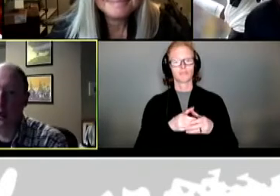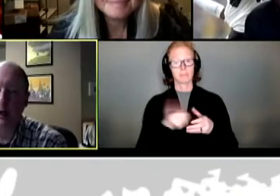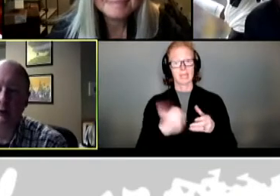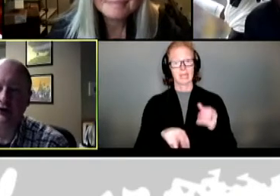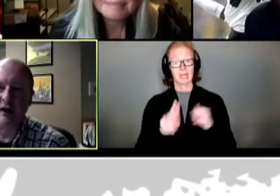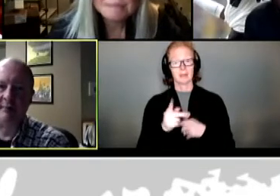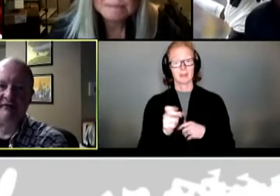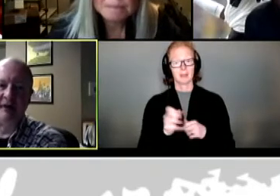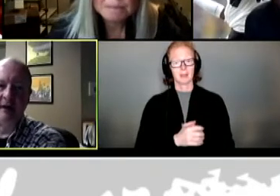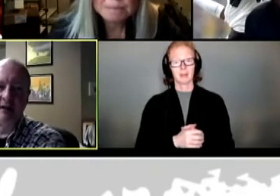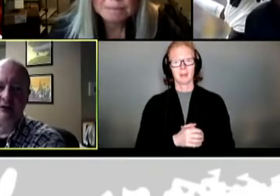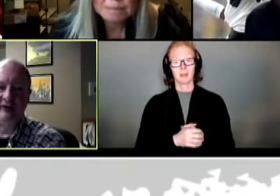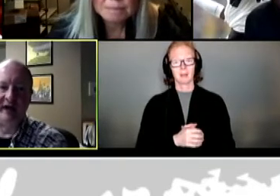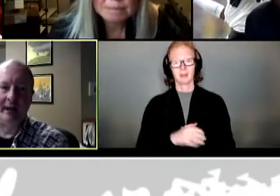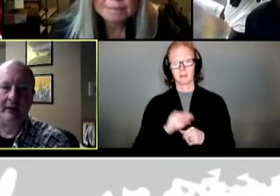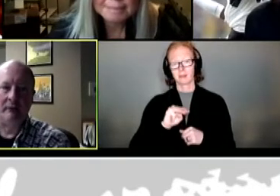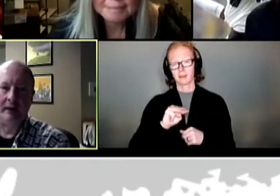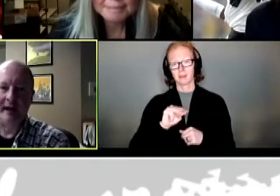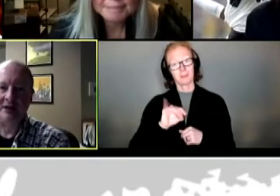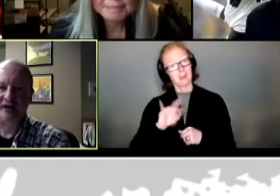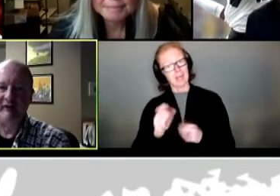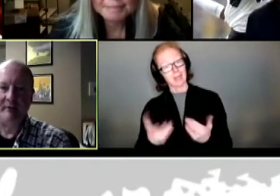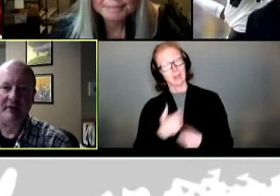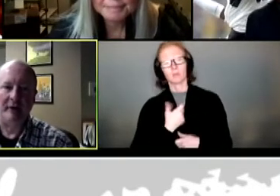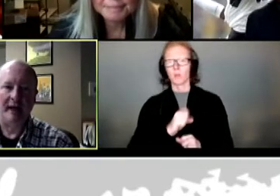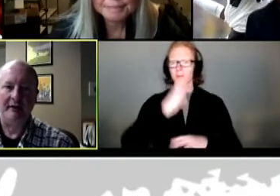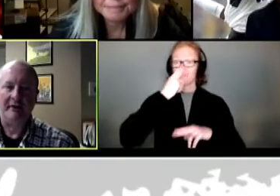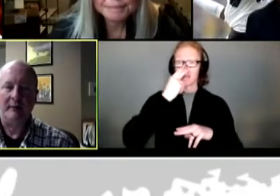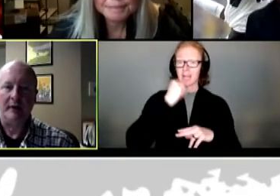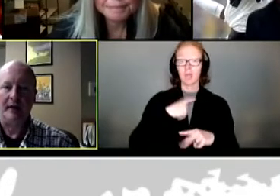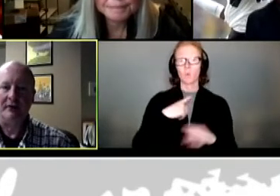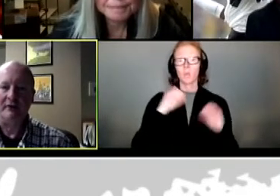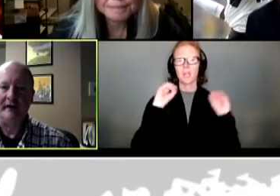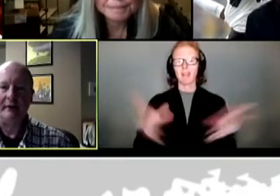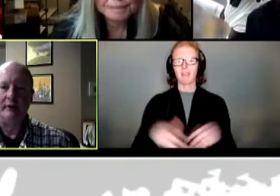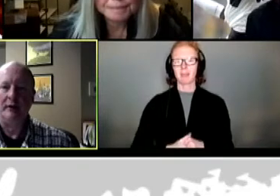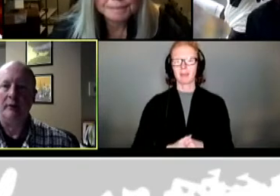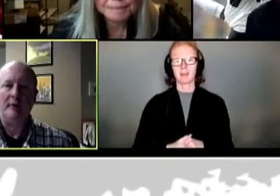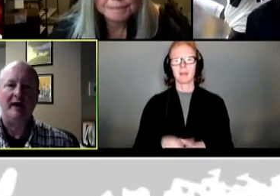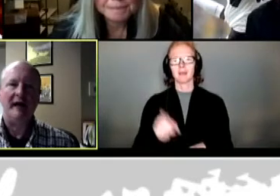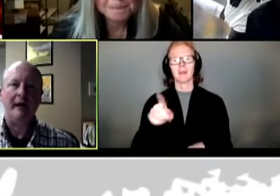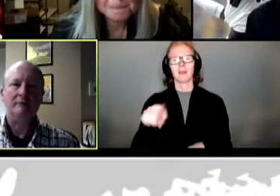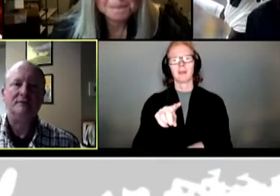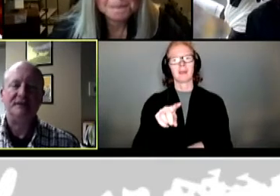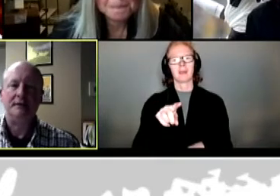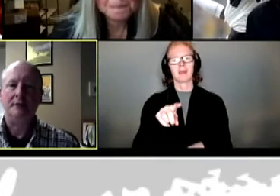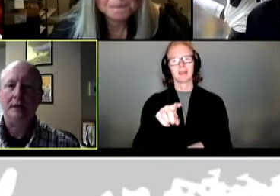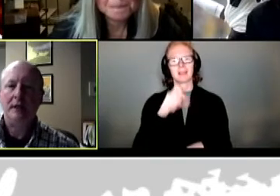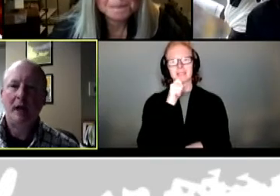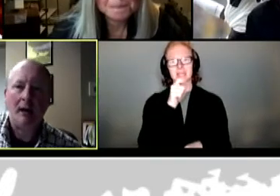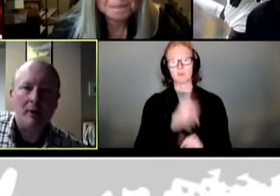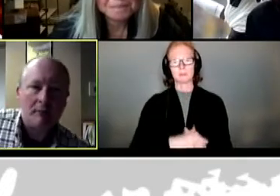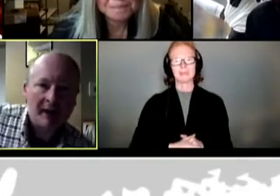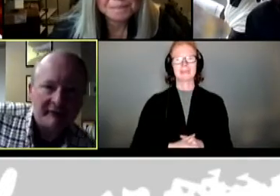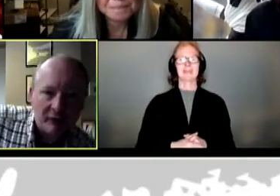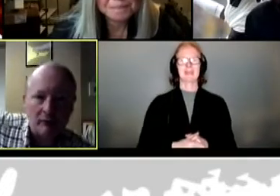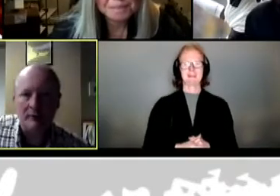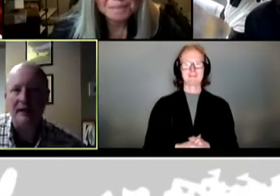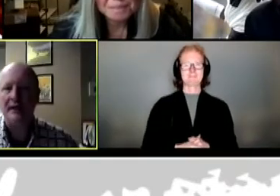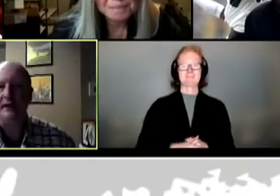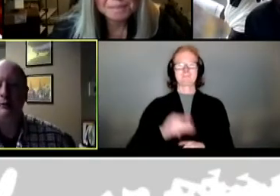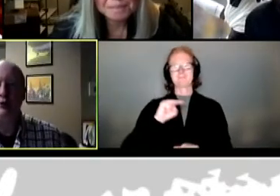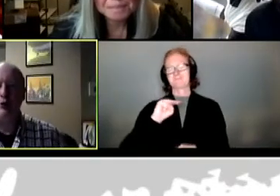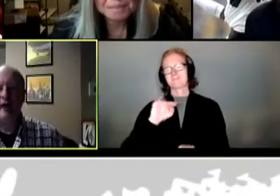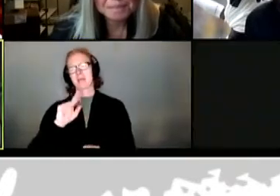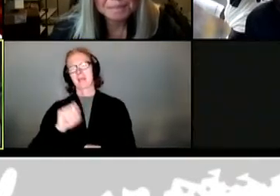Well, I would try to be funny and say we actually haven't been doing anything, but I don't think anyone here would buy that. So Mike Frome,